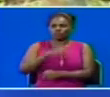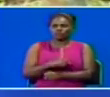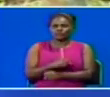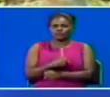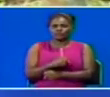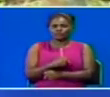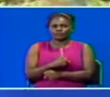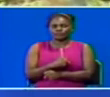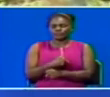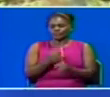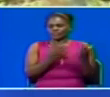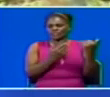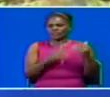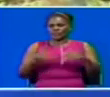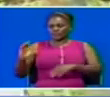We expect the Minister